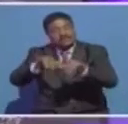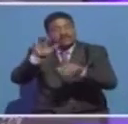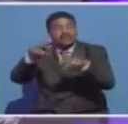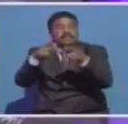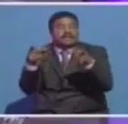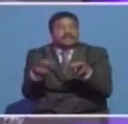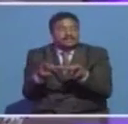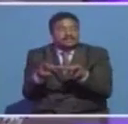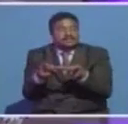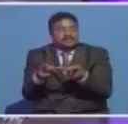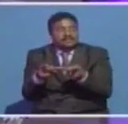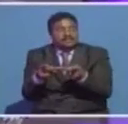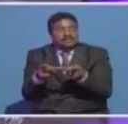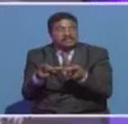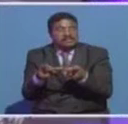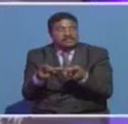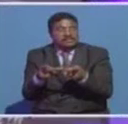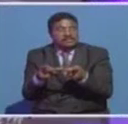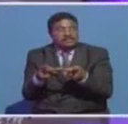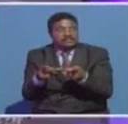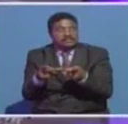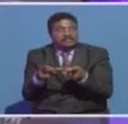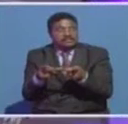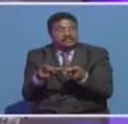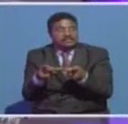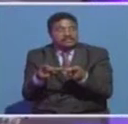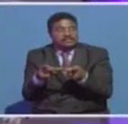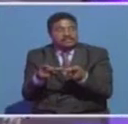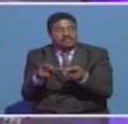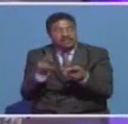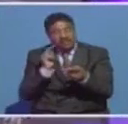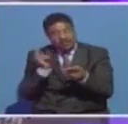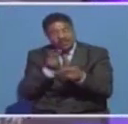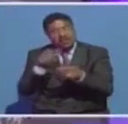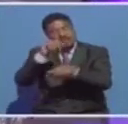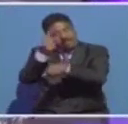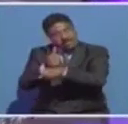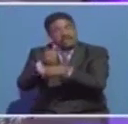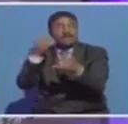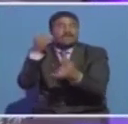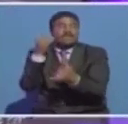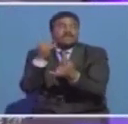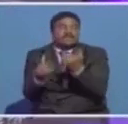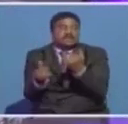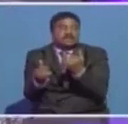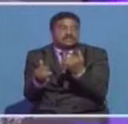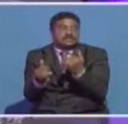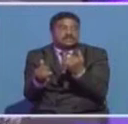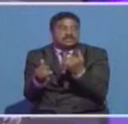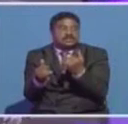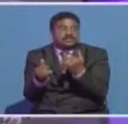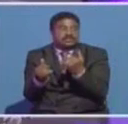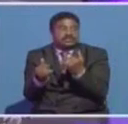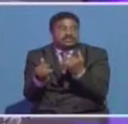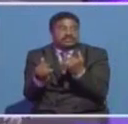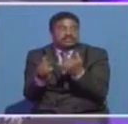have district officers. So we've done a provisional establishment of how we can grow the